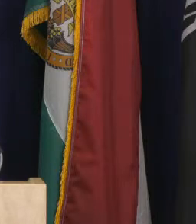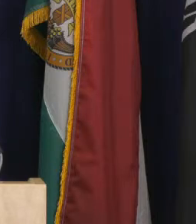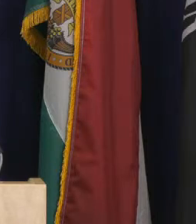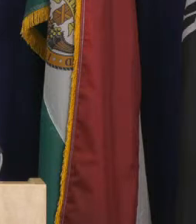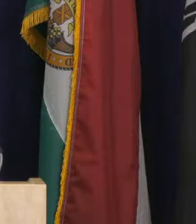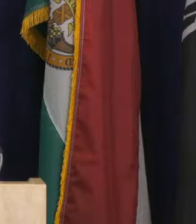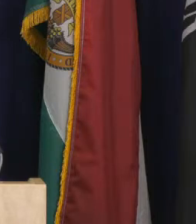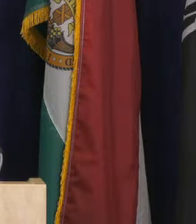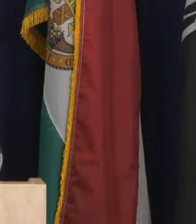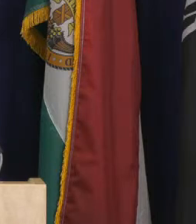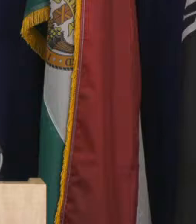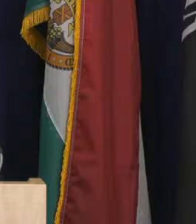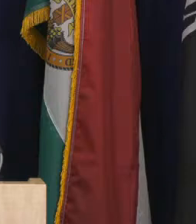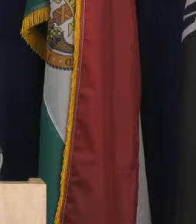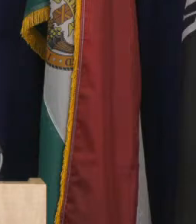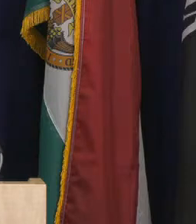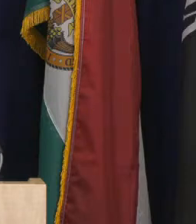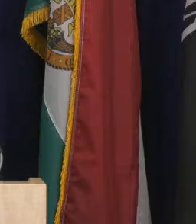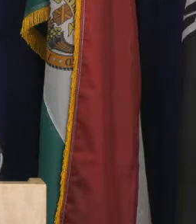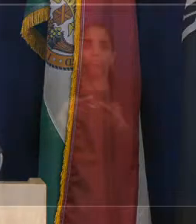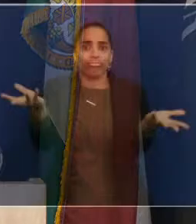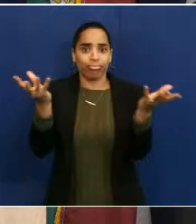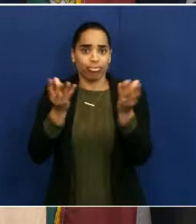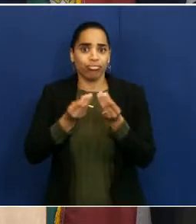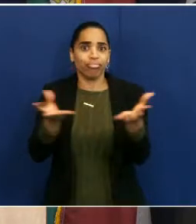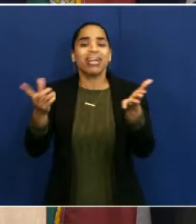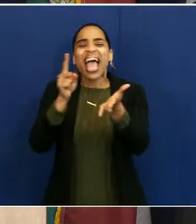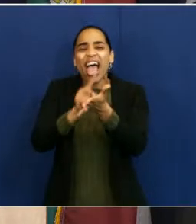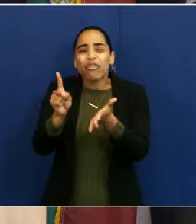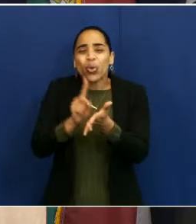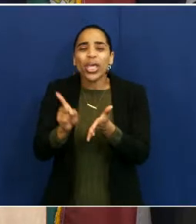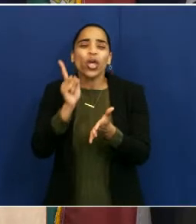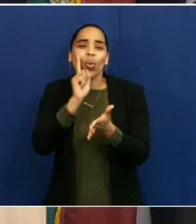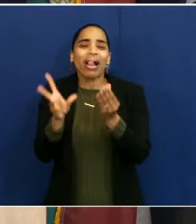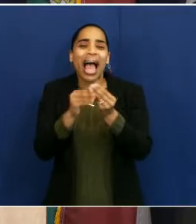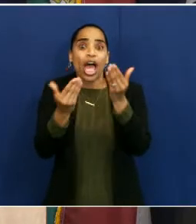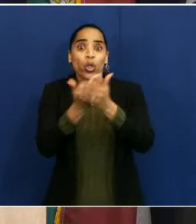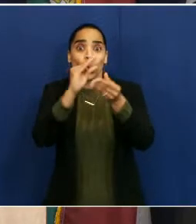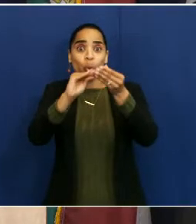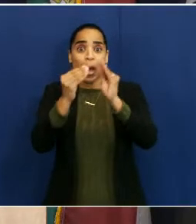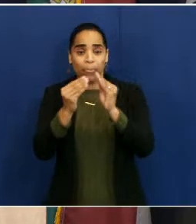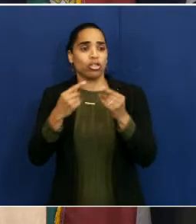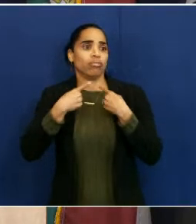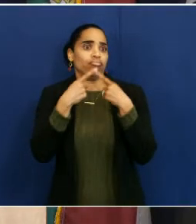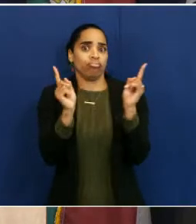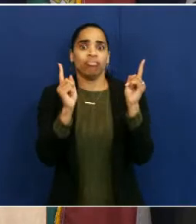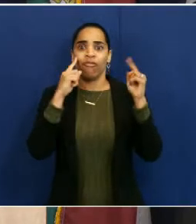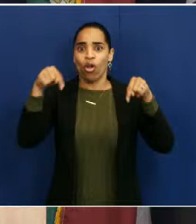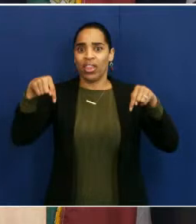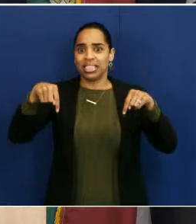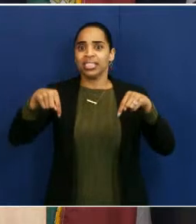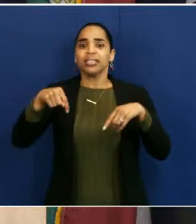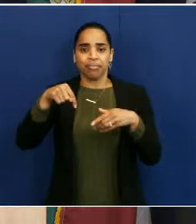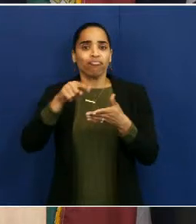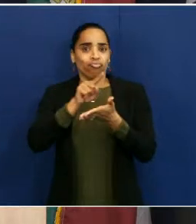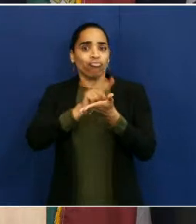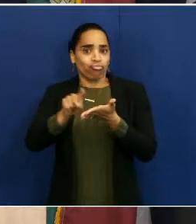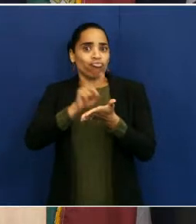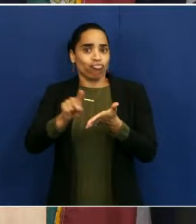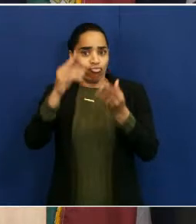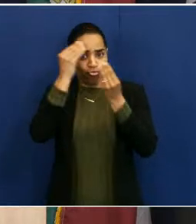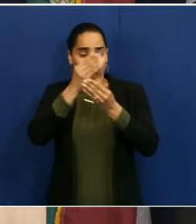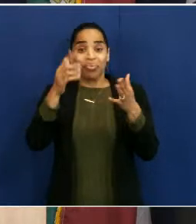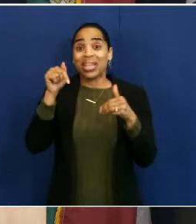then the total numbers that are being shipped. And then we will update that every week and share it here at this press conference. But this week we're just short